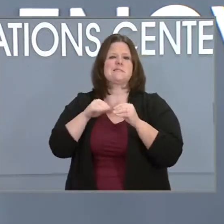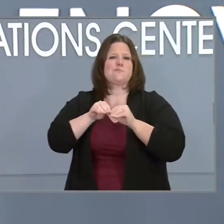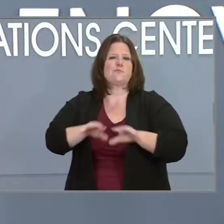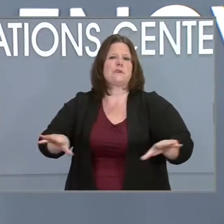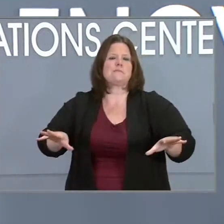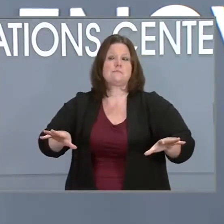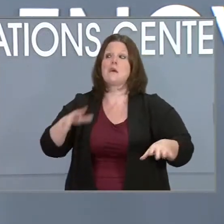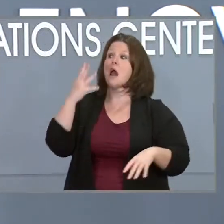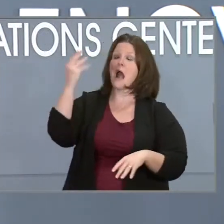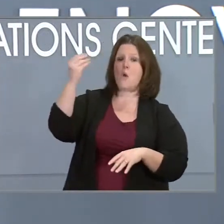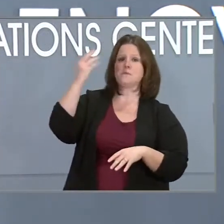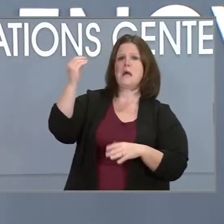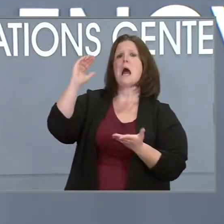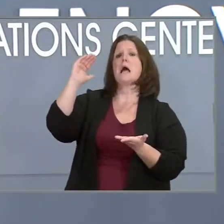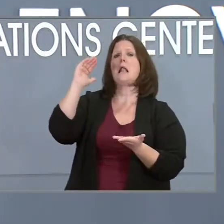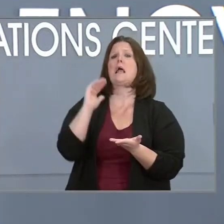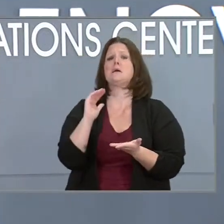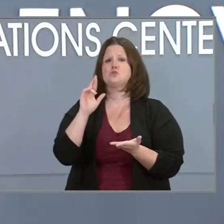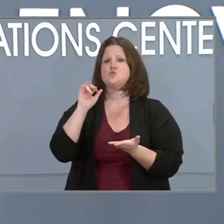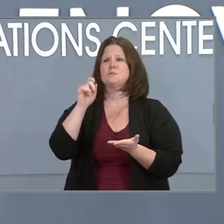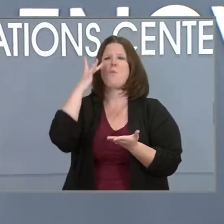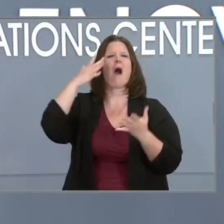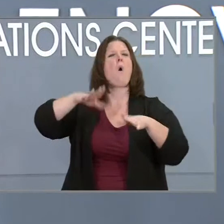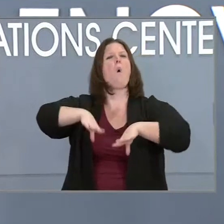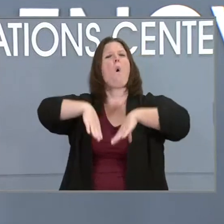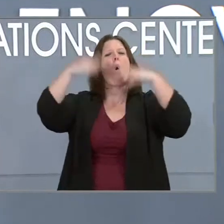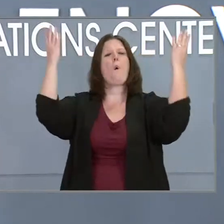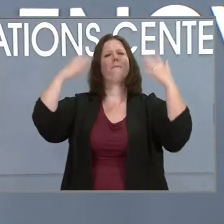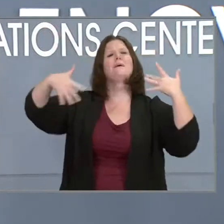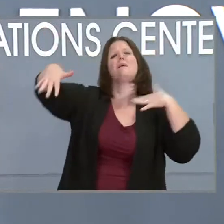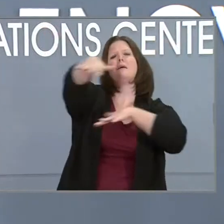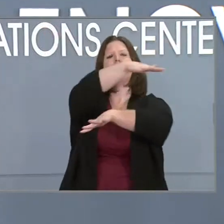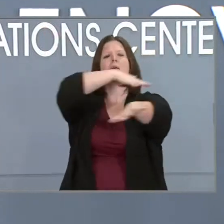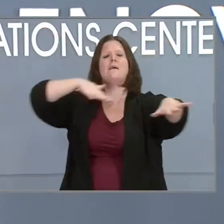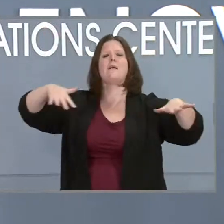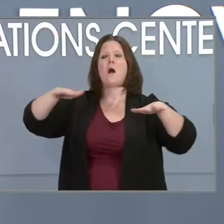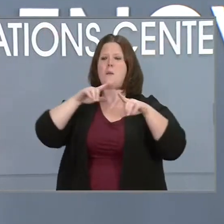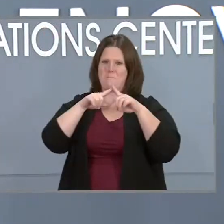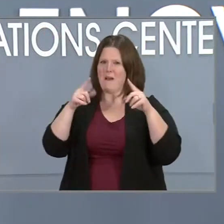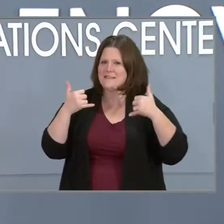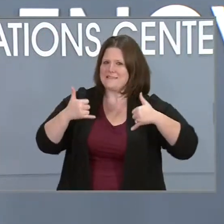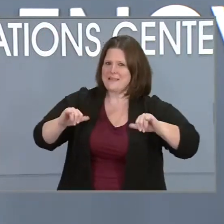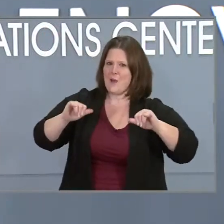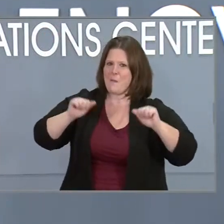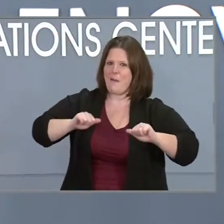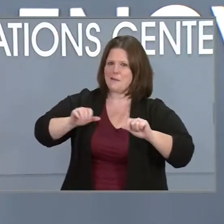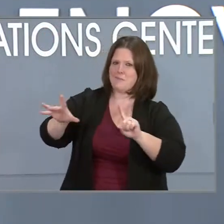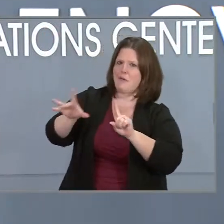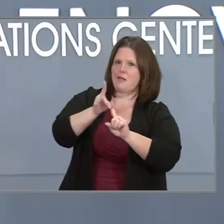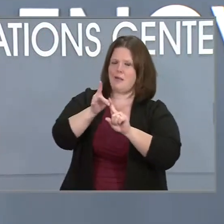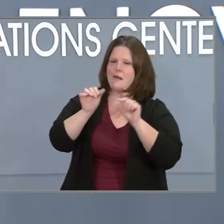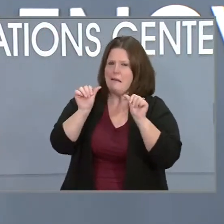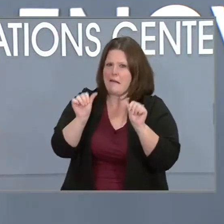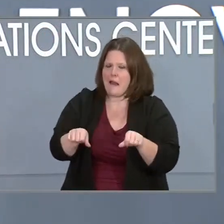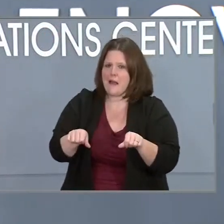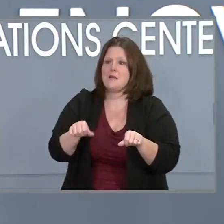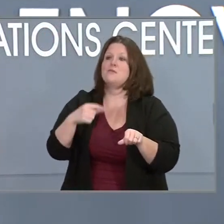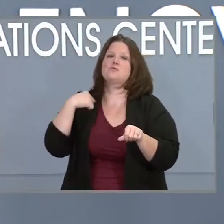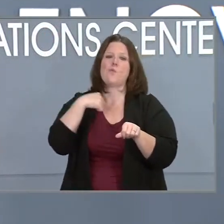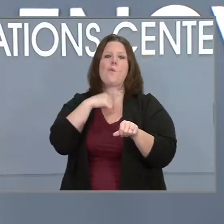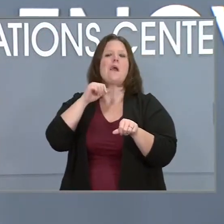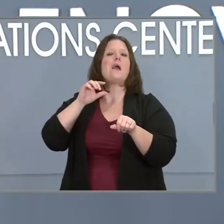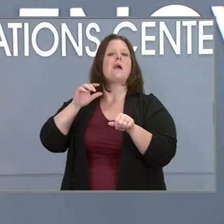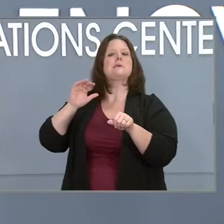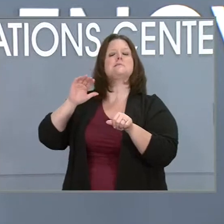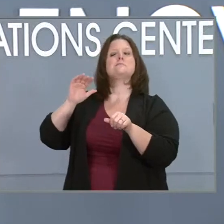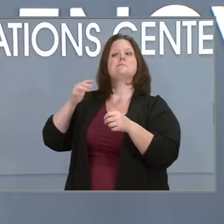but they're not zero. This virus can still spread outside. So we are focusing our attention really on making sure folks, when they're inside, that they're